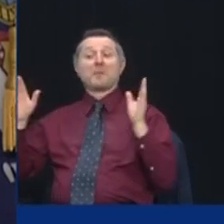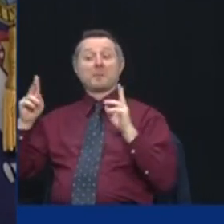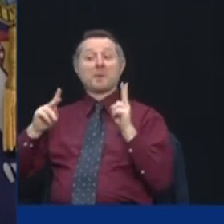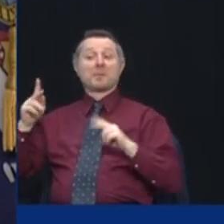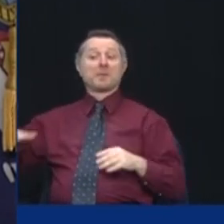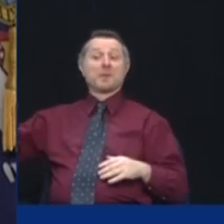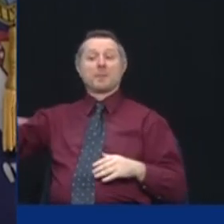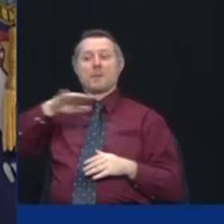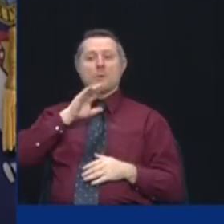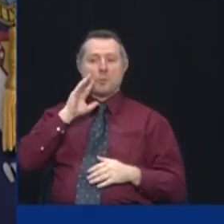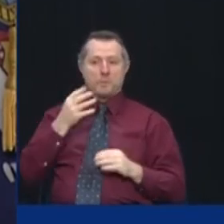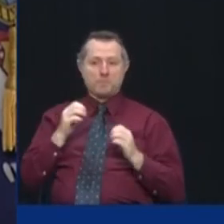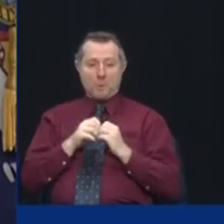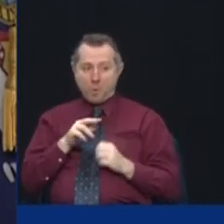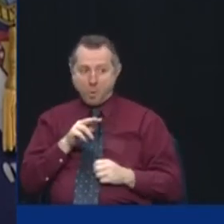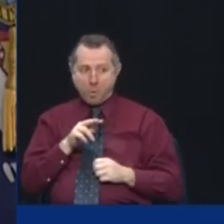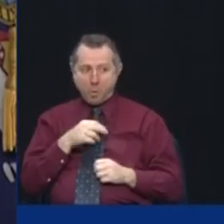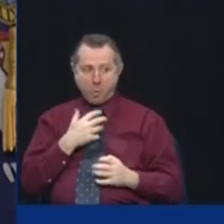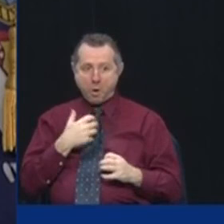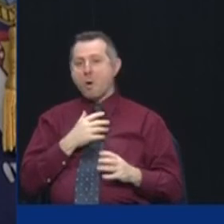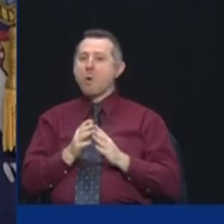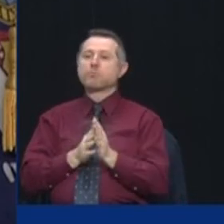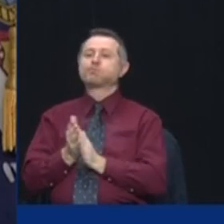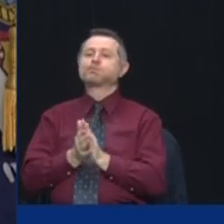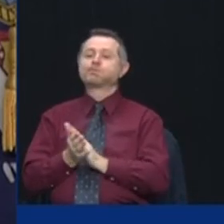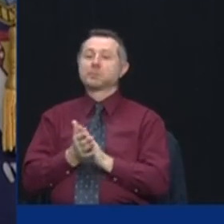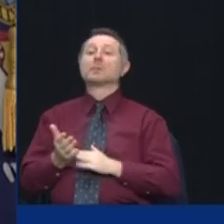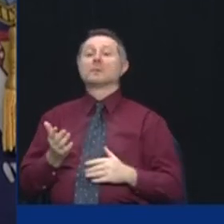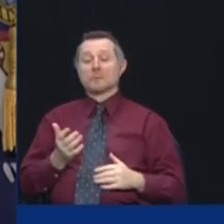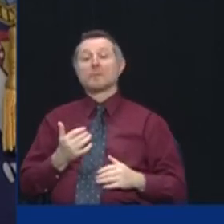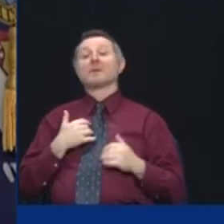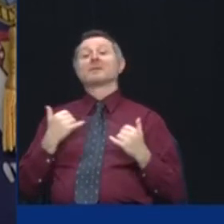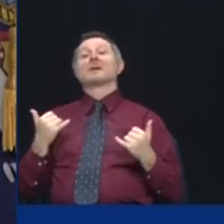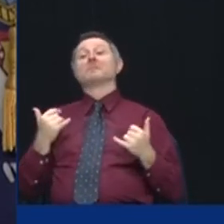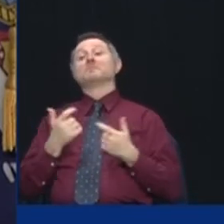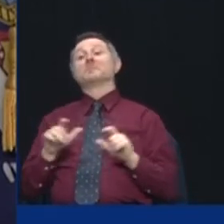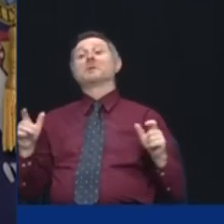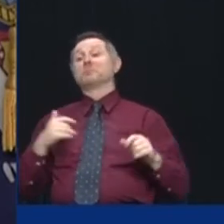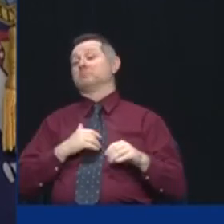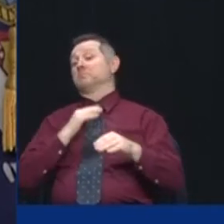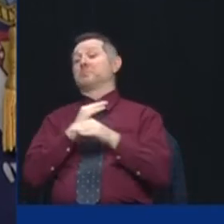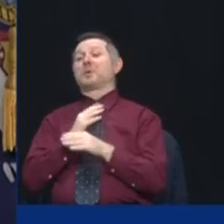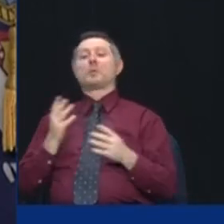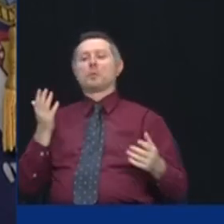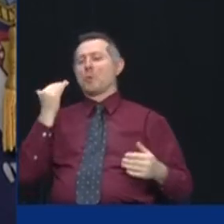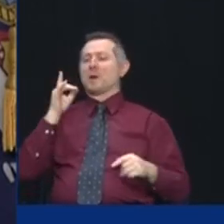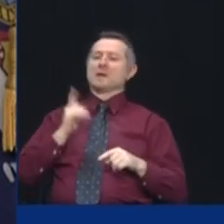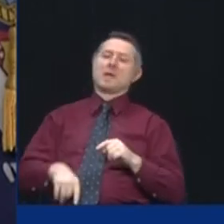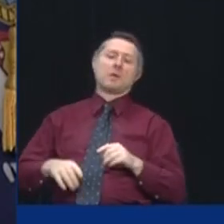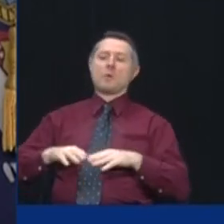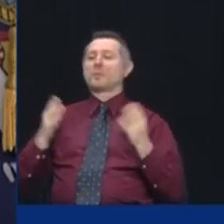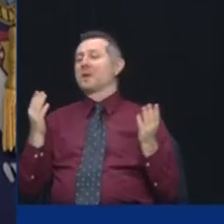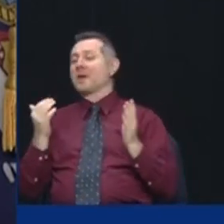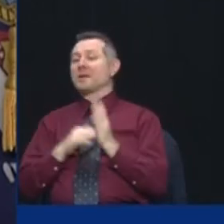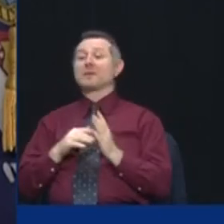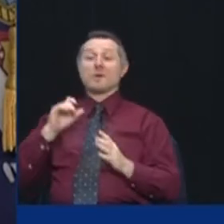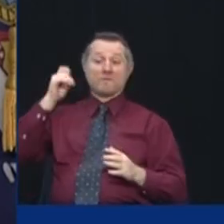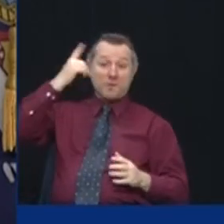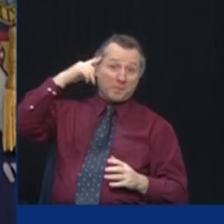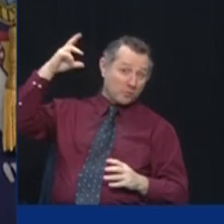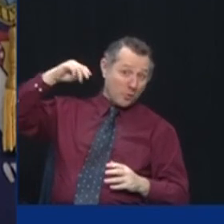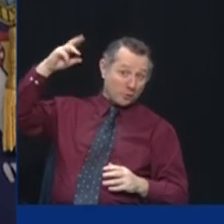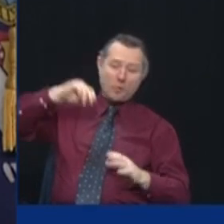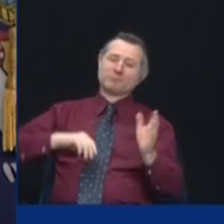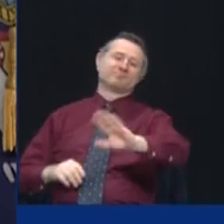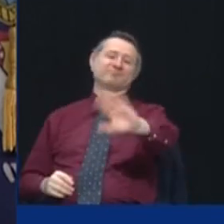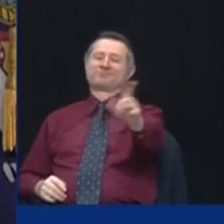doing this. Because the main obstacle now on reopening is not government says this, government says that. It's what you think